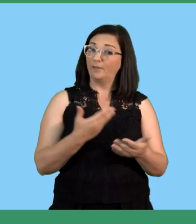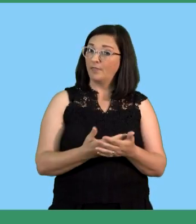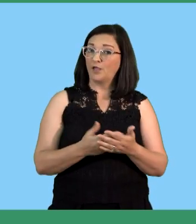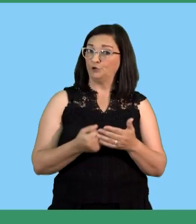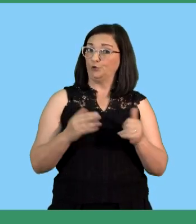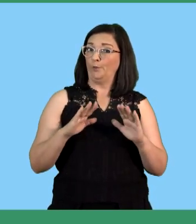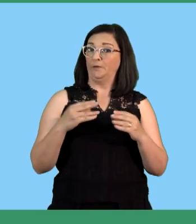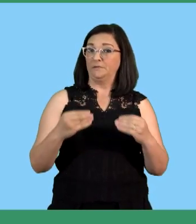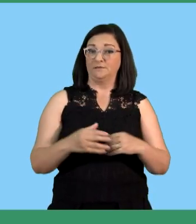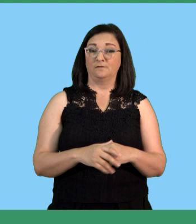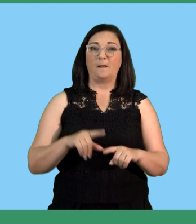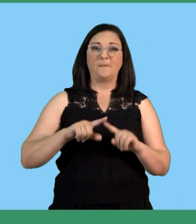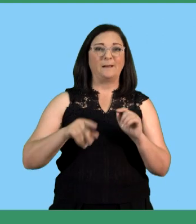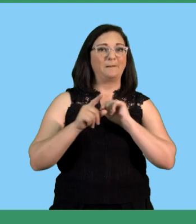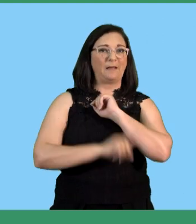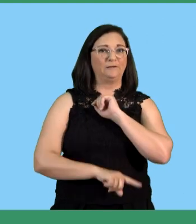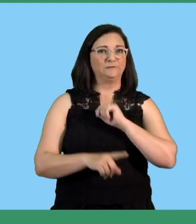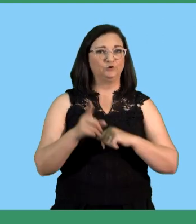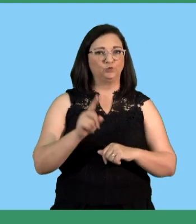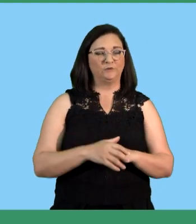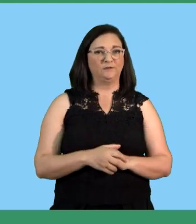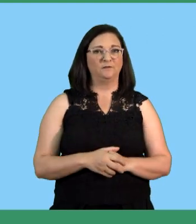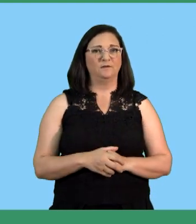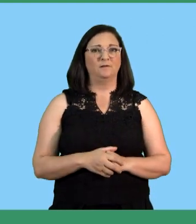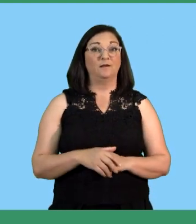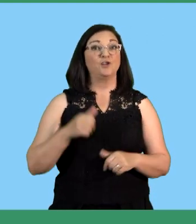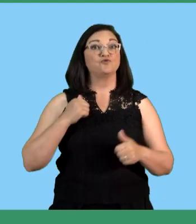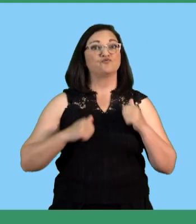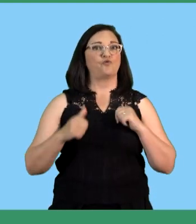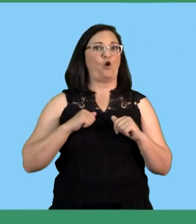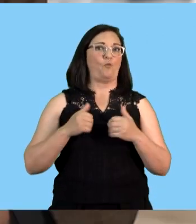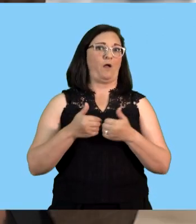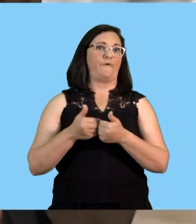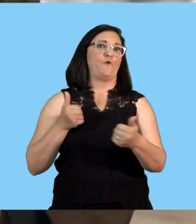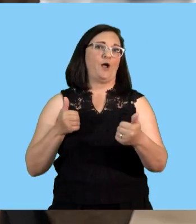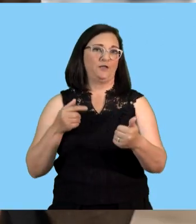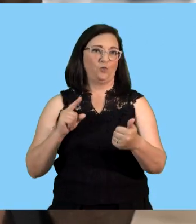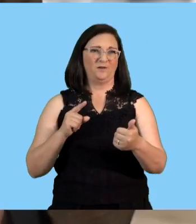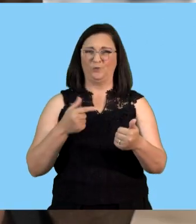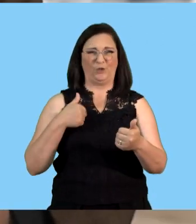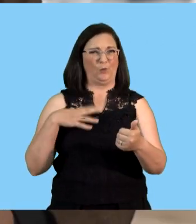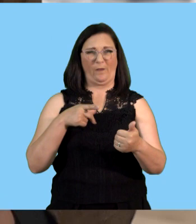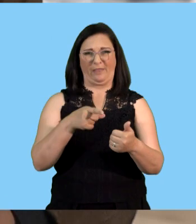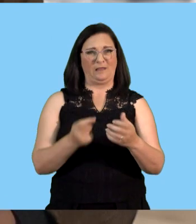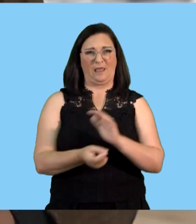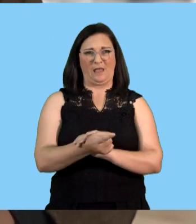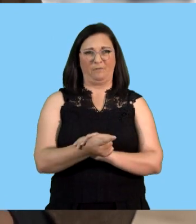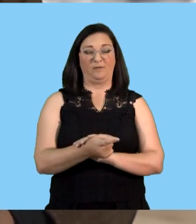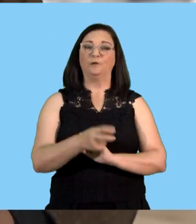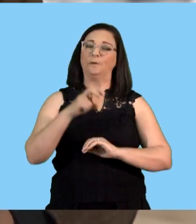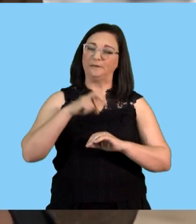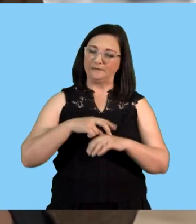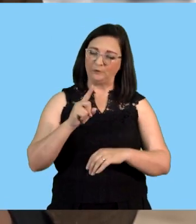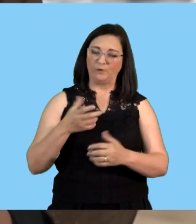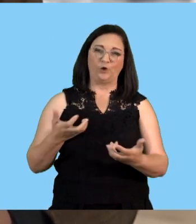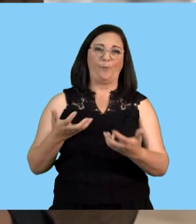business. So these are the penalties. So, but if you want to avoid the drama again, we want to avoid all of that from happening, we need to